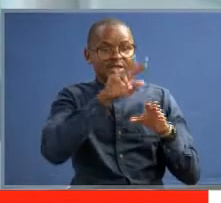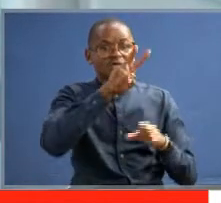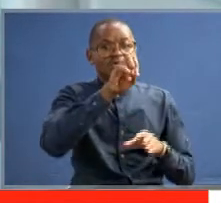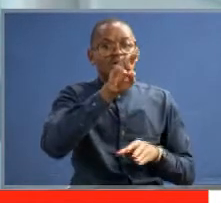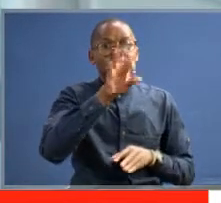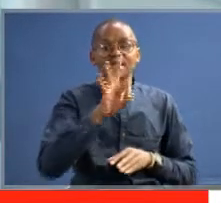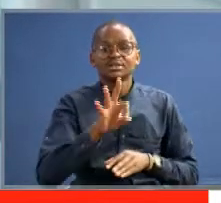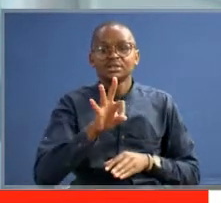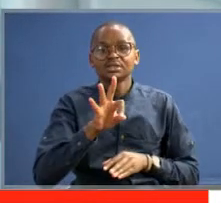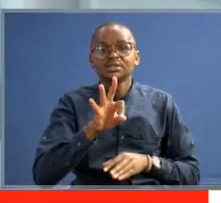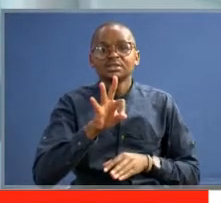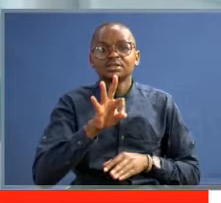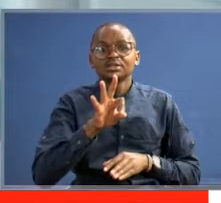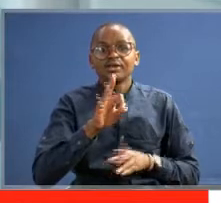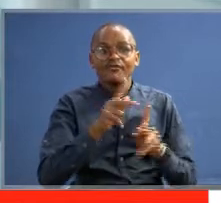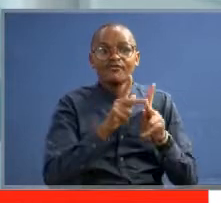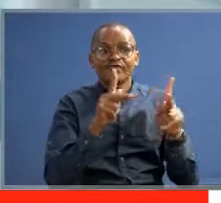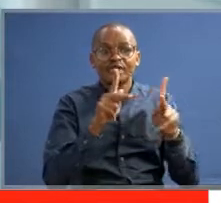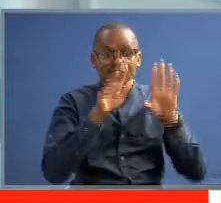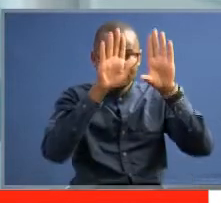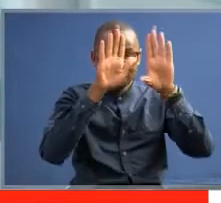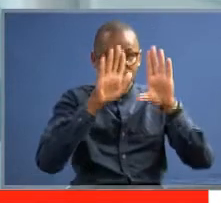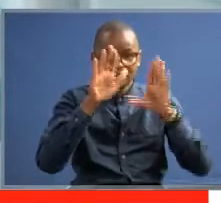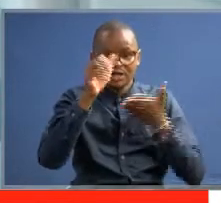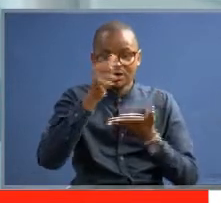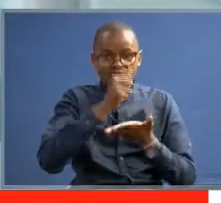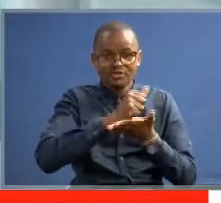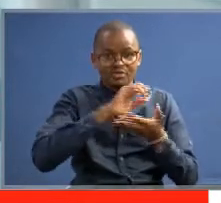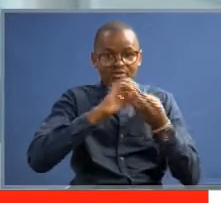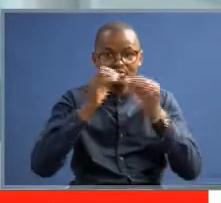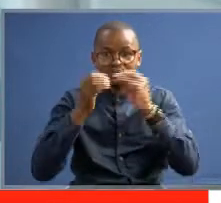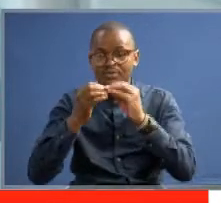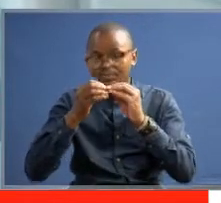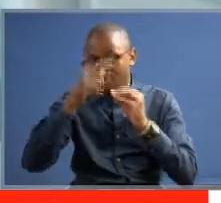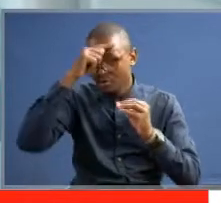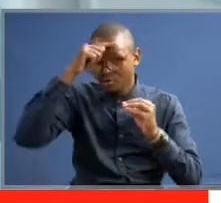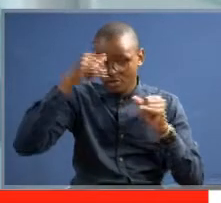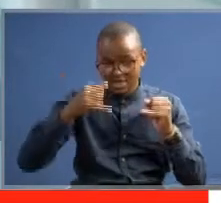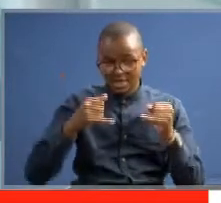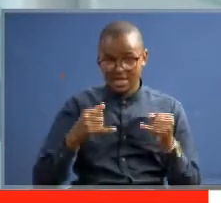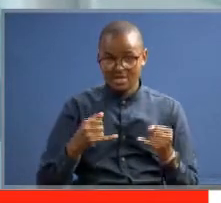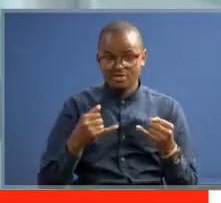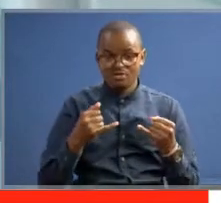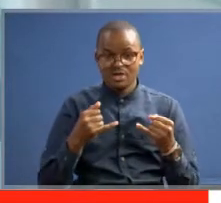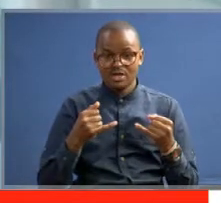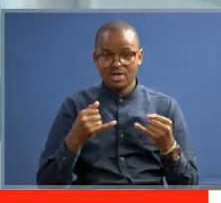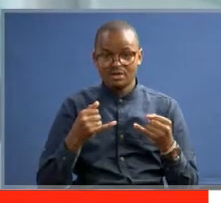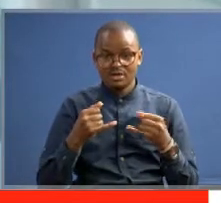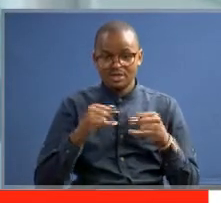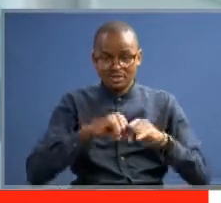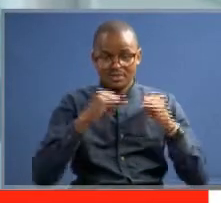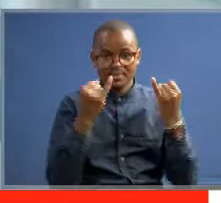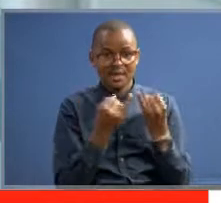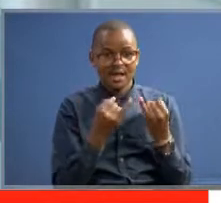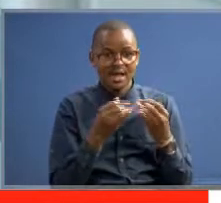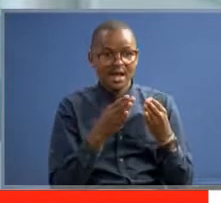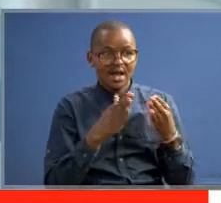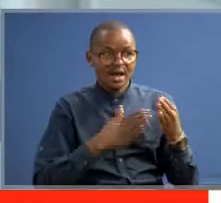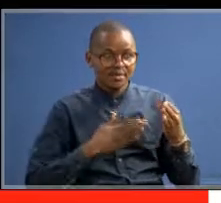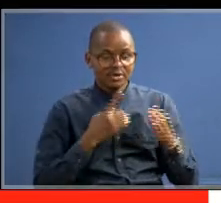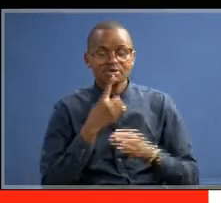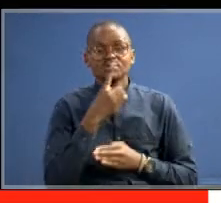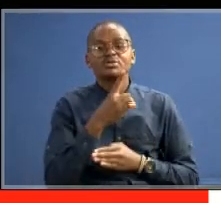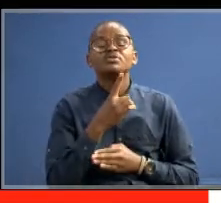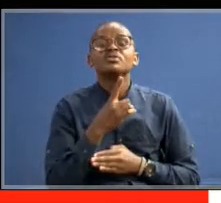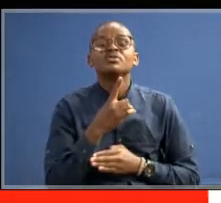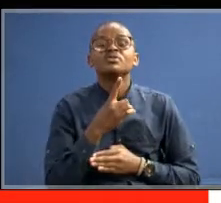2013, a very crucial office was created, was among the new institutions which were created. Please allow me maybe just to mention